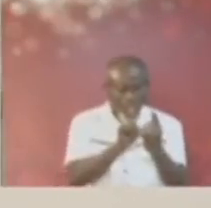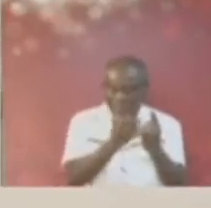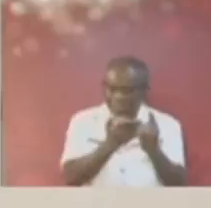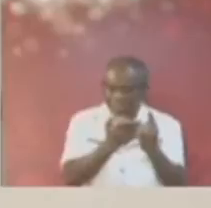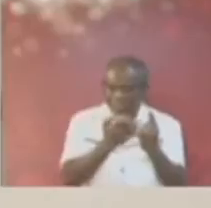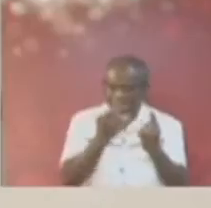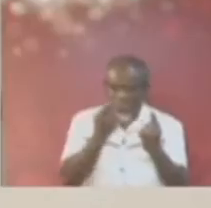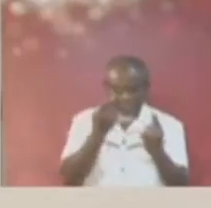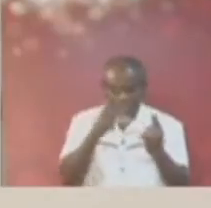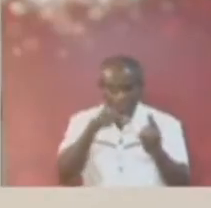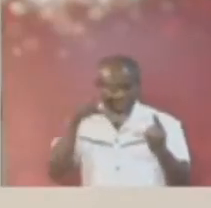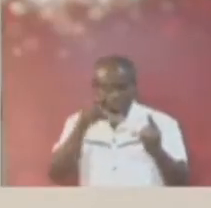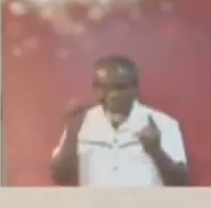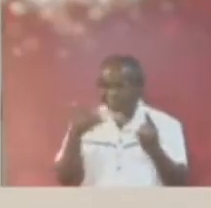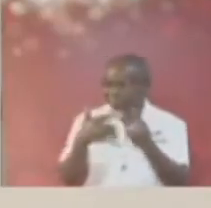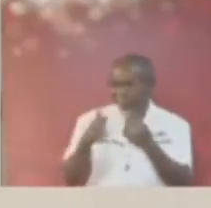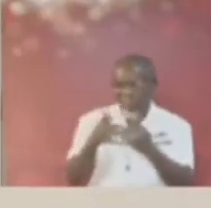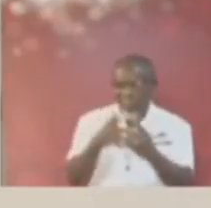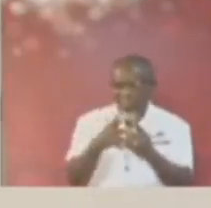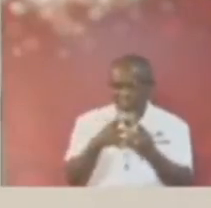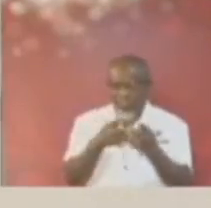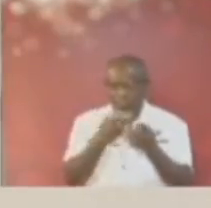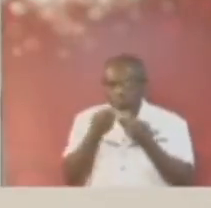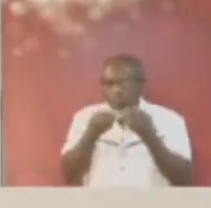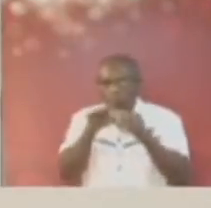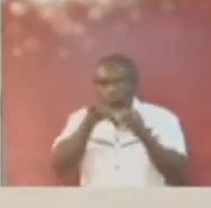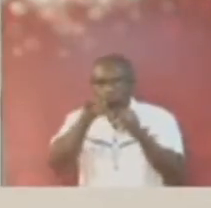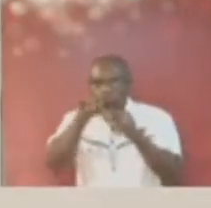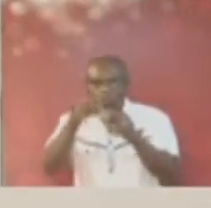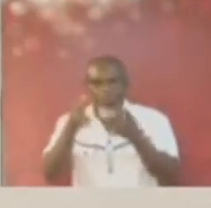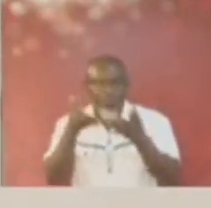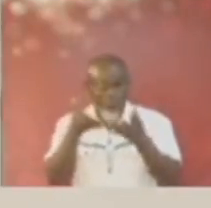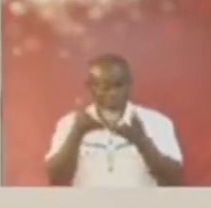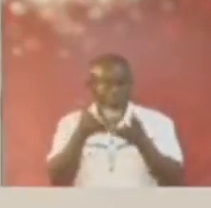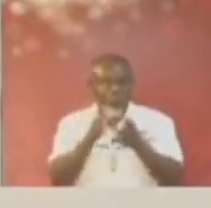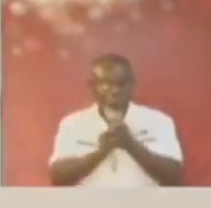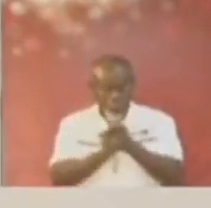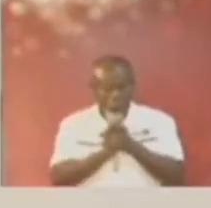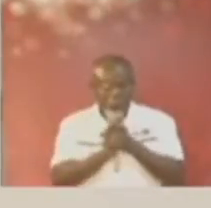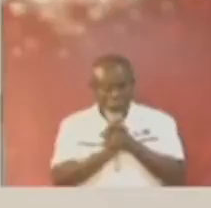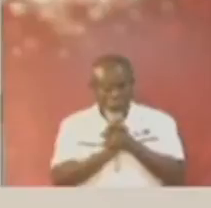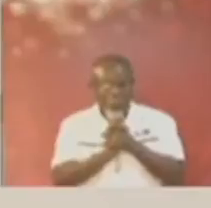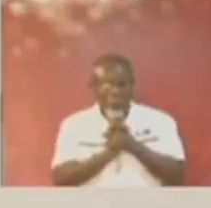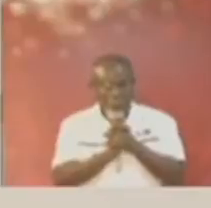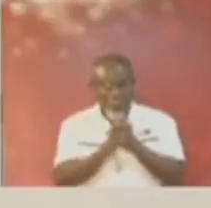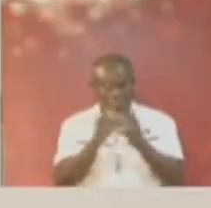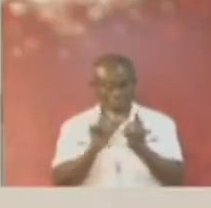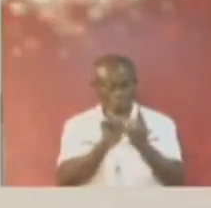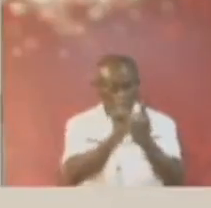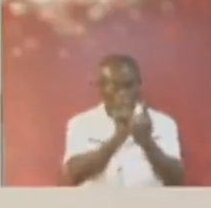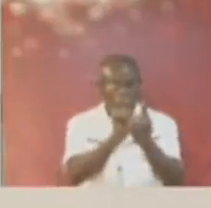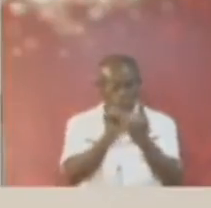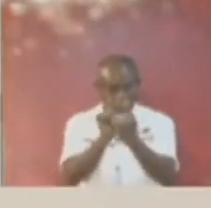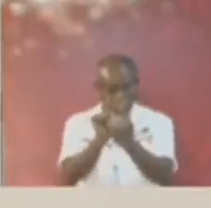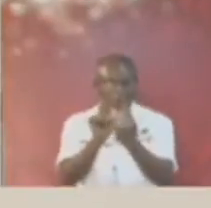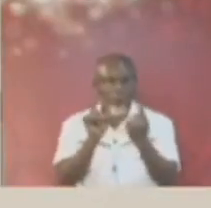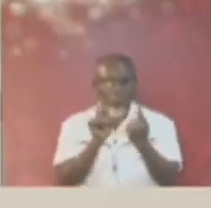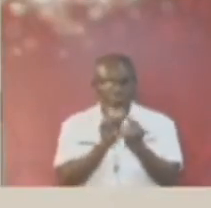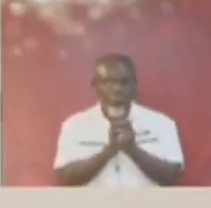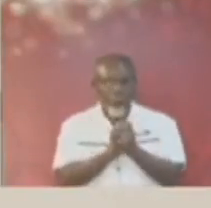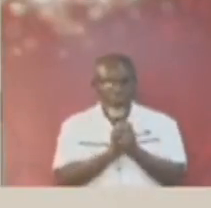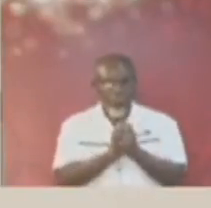them. Another quote from a professor of epidemiology at the University of Ohio gives us a